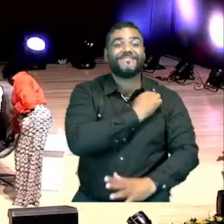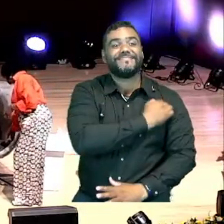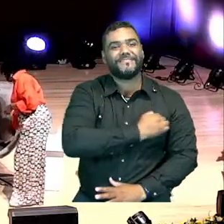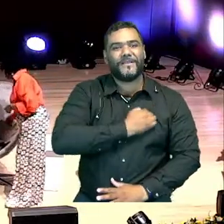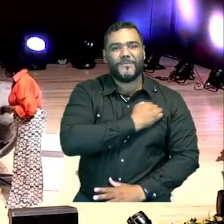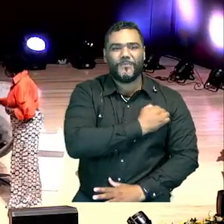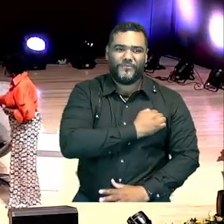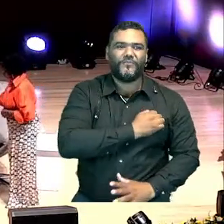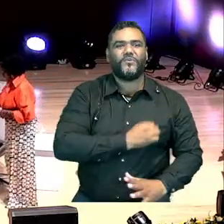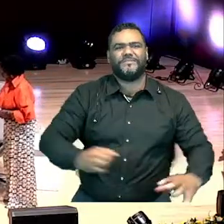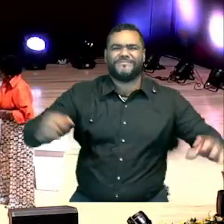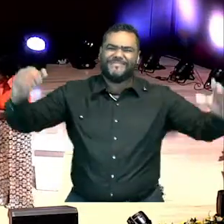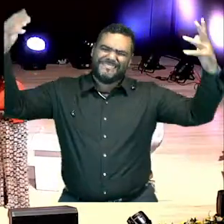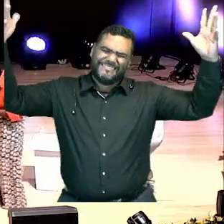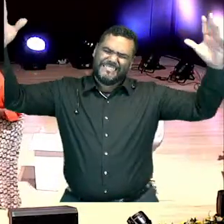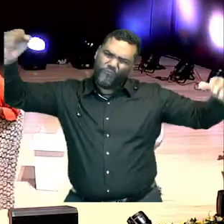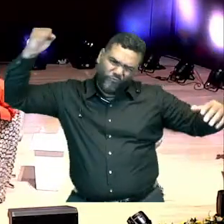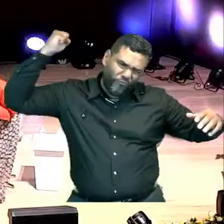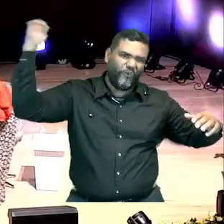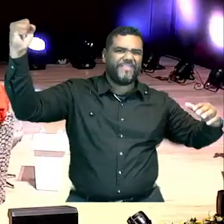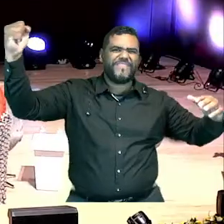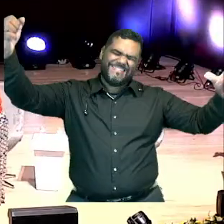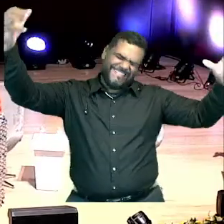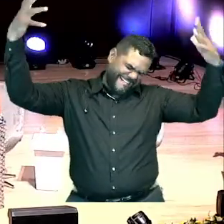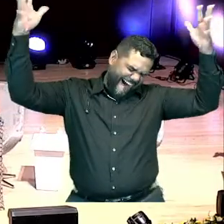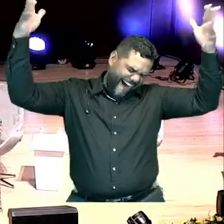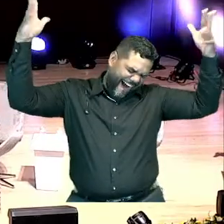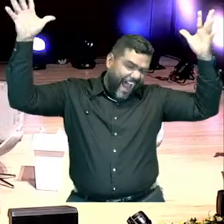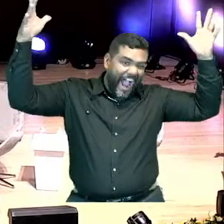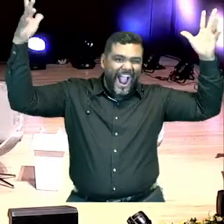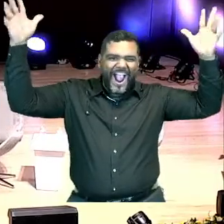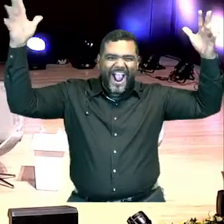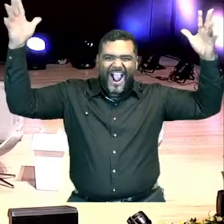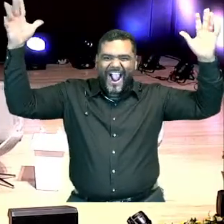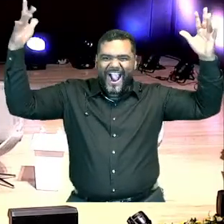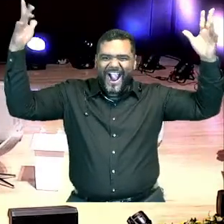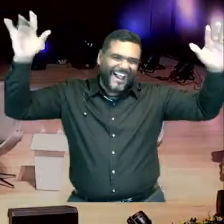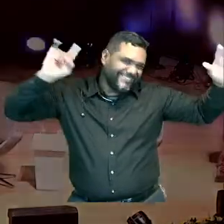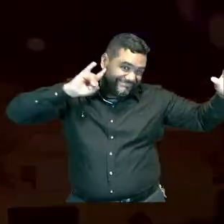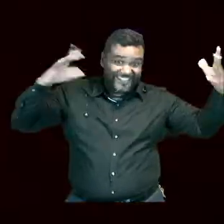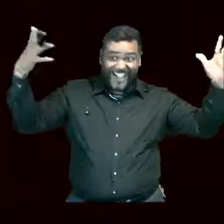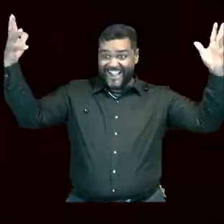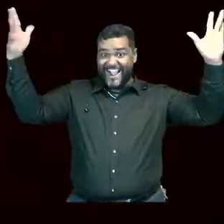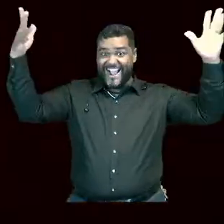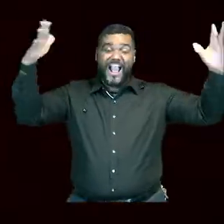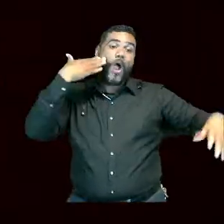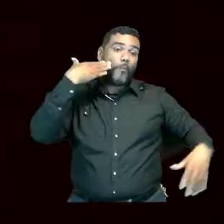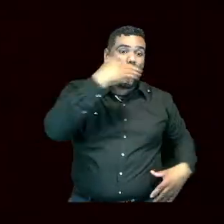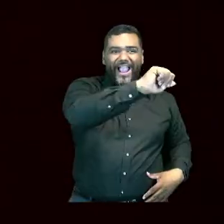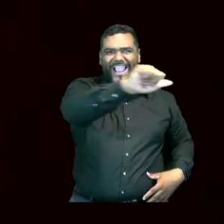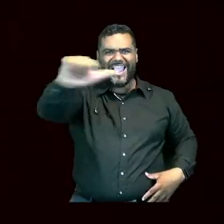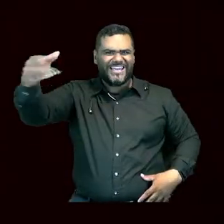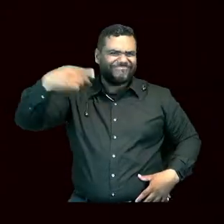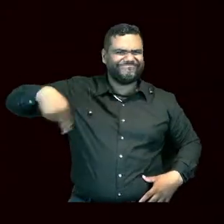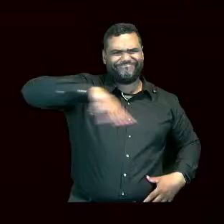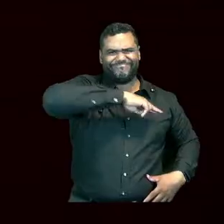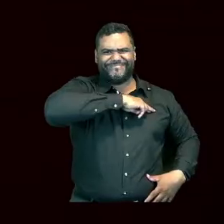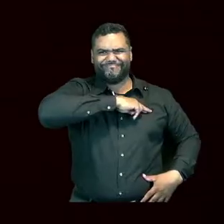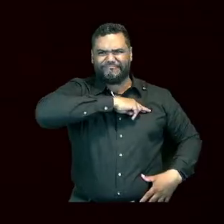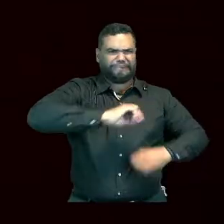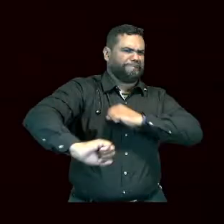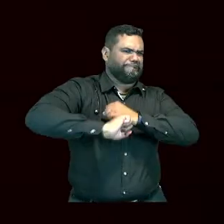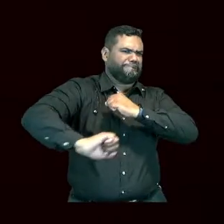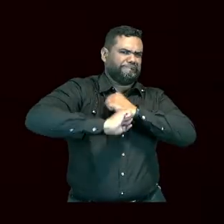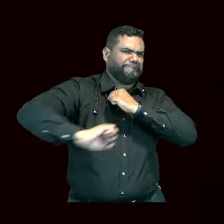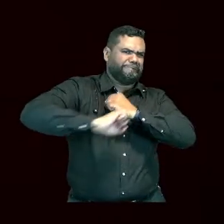I ask you to please give a big round of applause for these powerful voices and the stories of these women who have